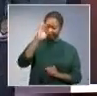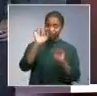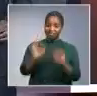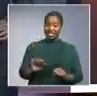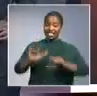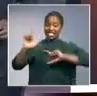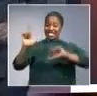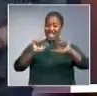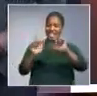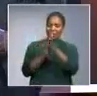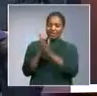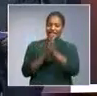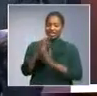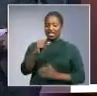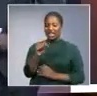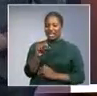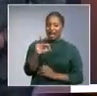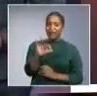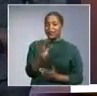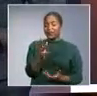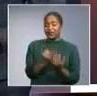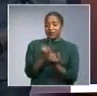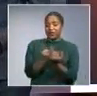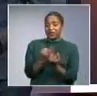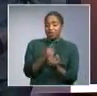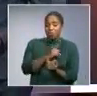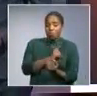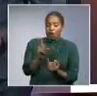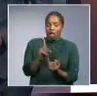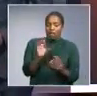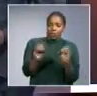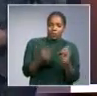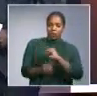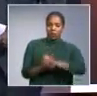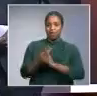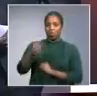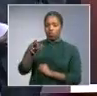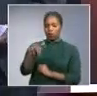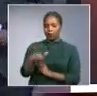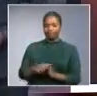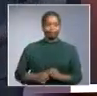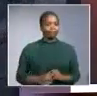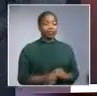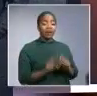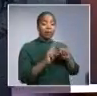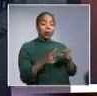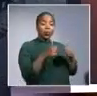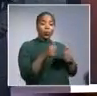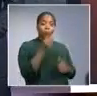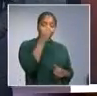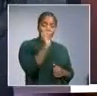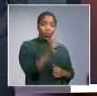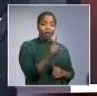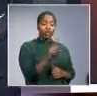Mamelodi Sundowns are dumped out of the CAF Champions League after being held to a goalless draw by Haroya. Sad news that, but great news coming through from that